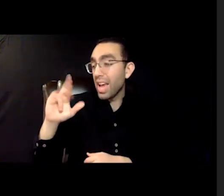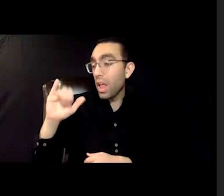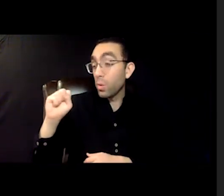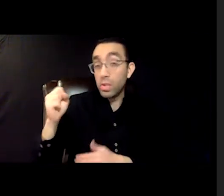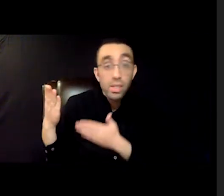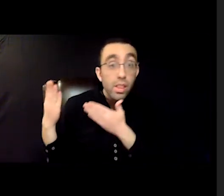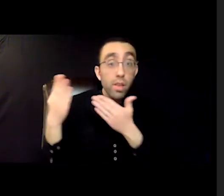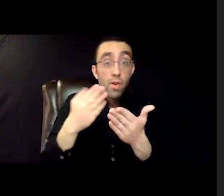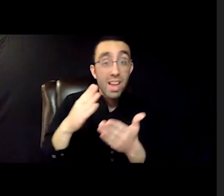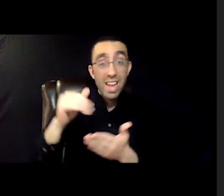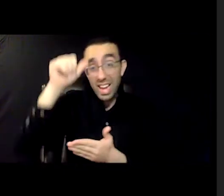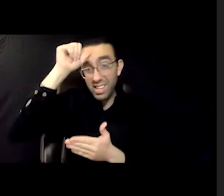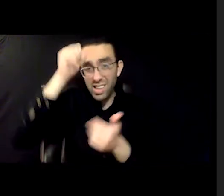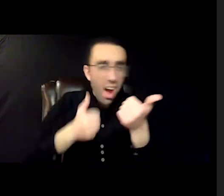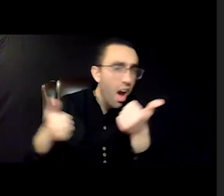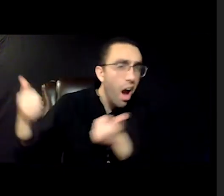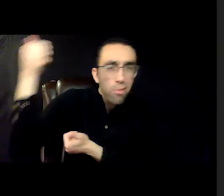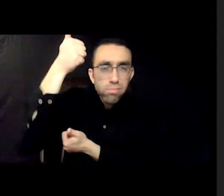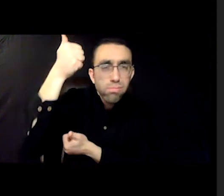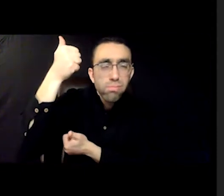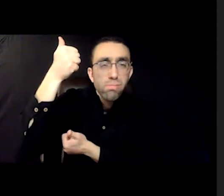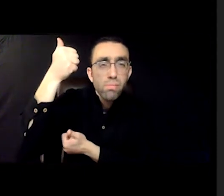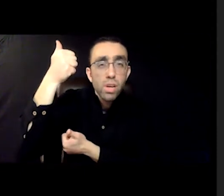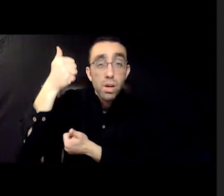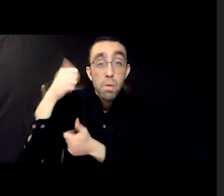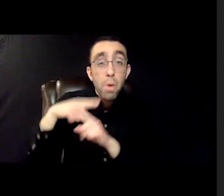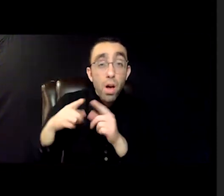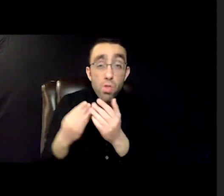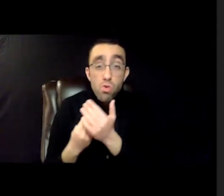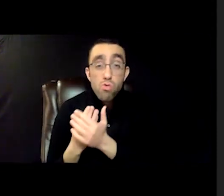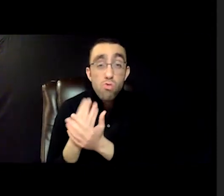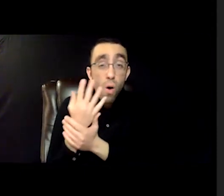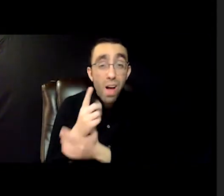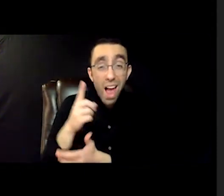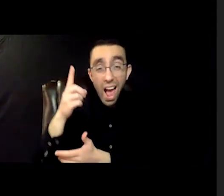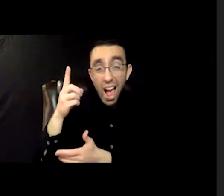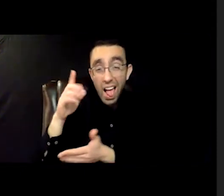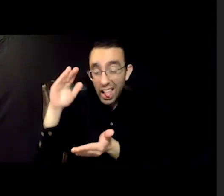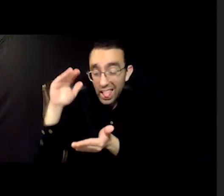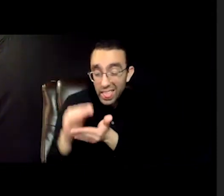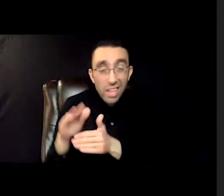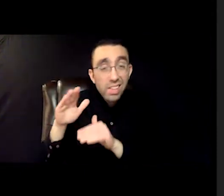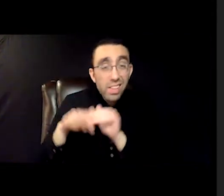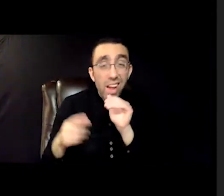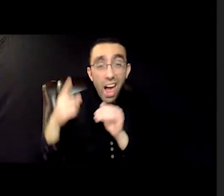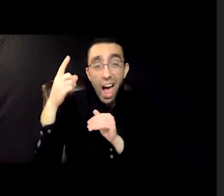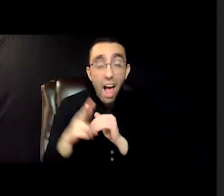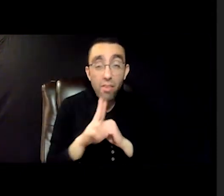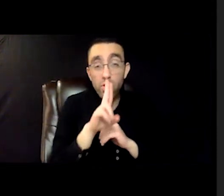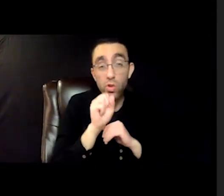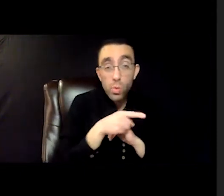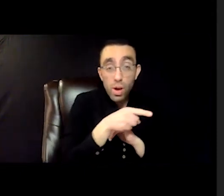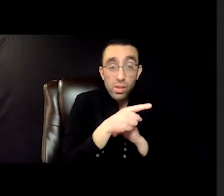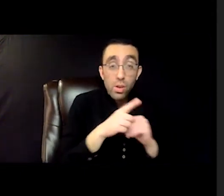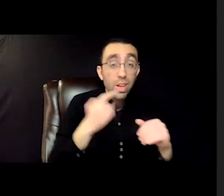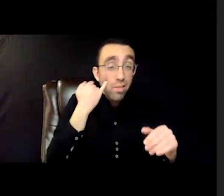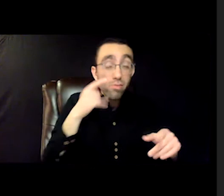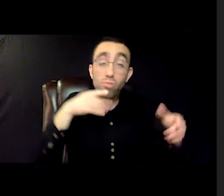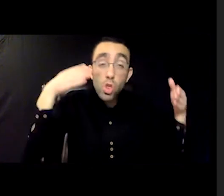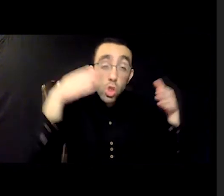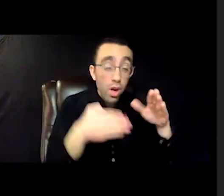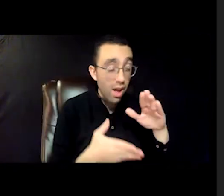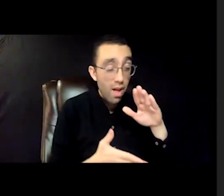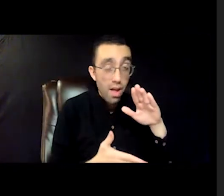delivering calories and they're growing, you know, less than half of what the United States is. So when you actually focus on efficiency, look at